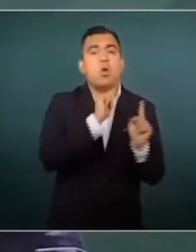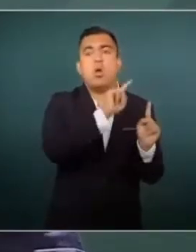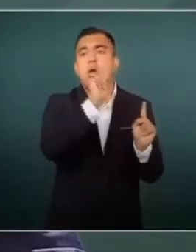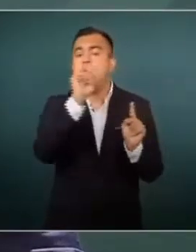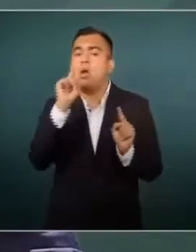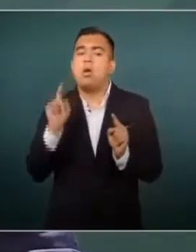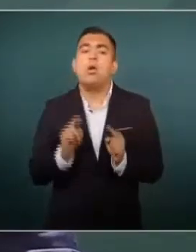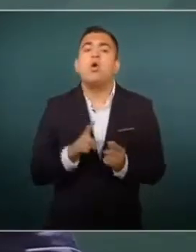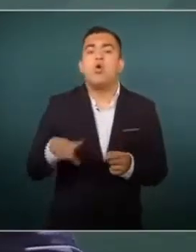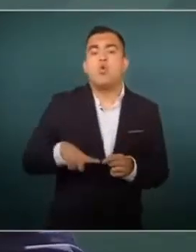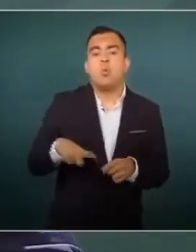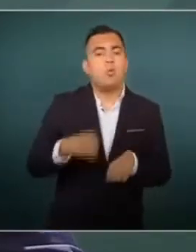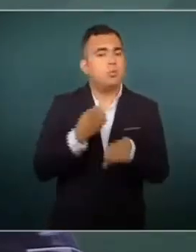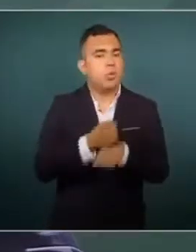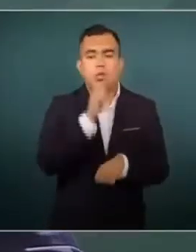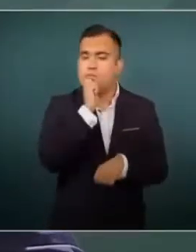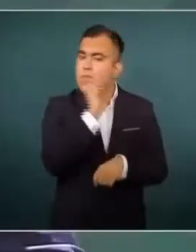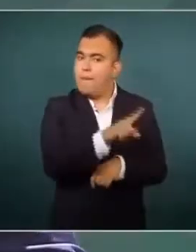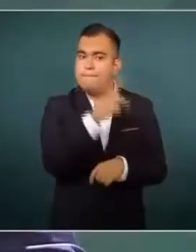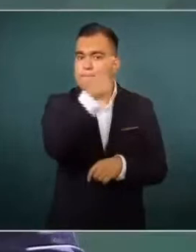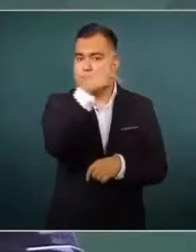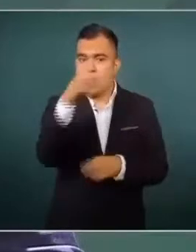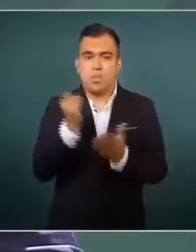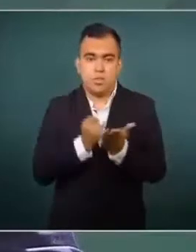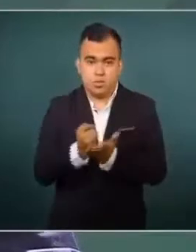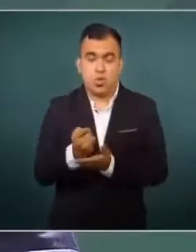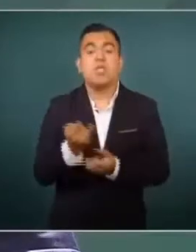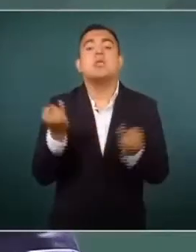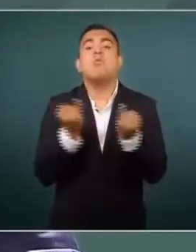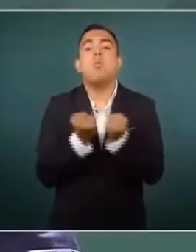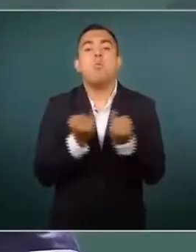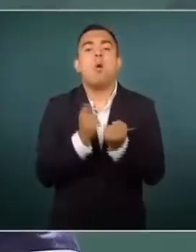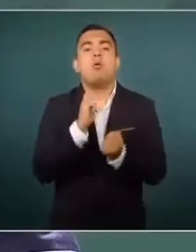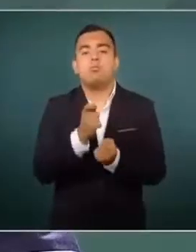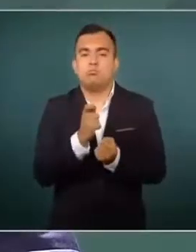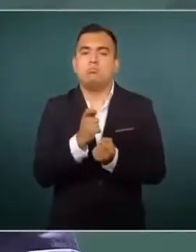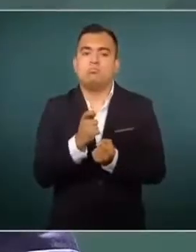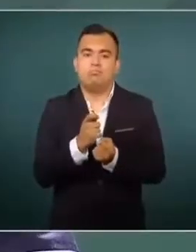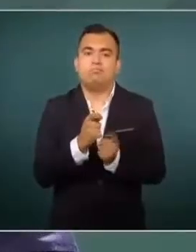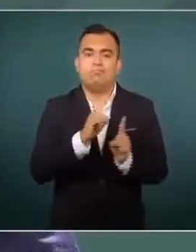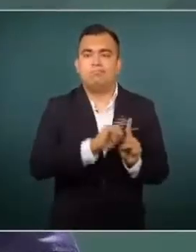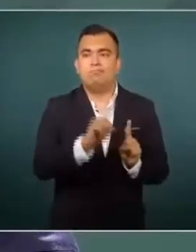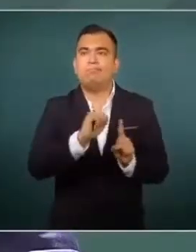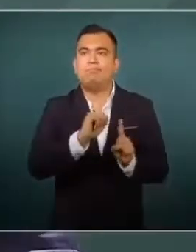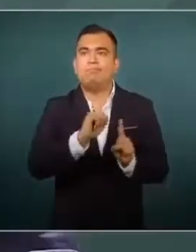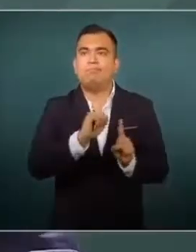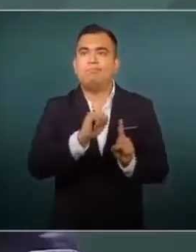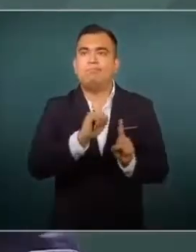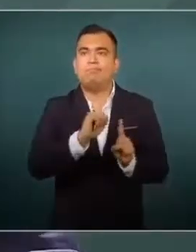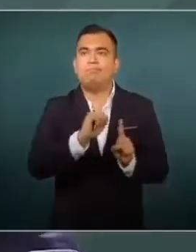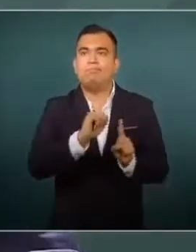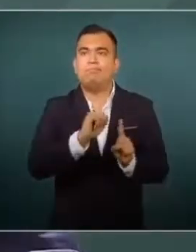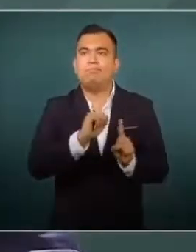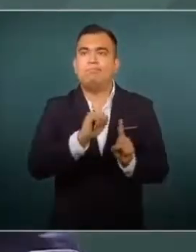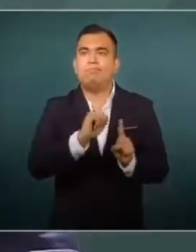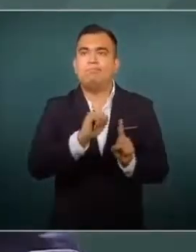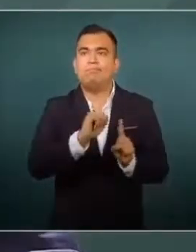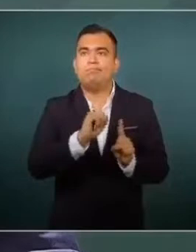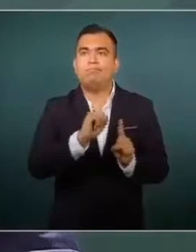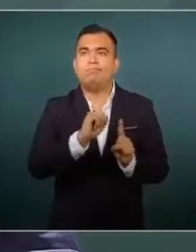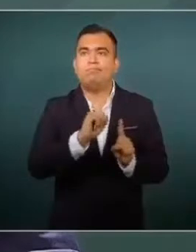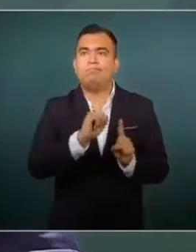que adicionalmente tiene como respaldo la calificación que acaban de dar dos calificadoras internacionales And that also they've